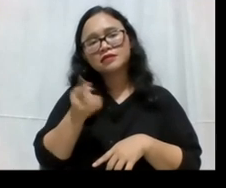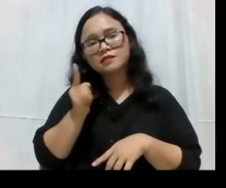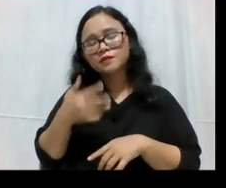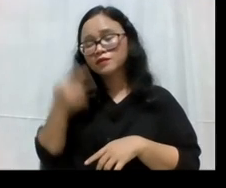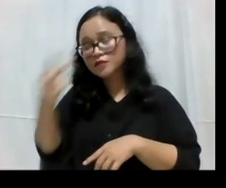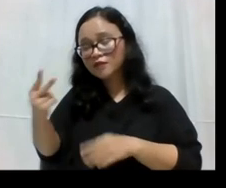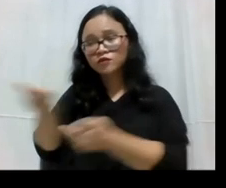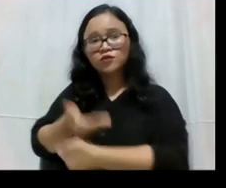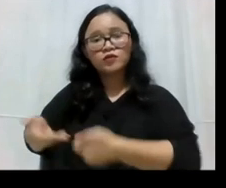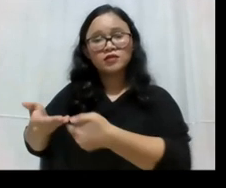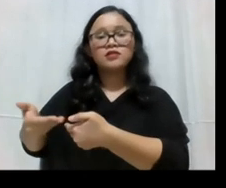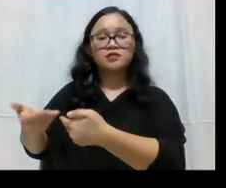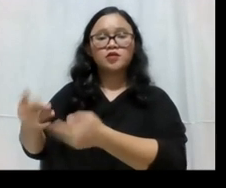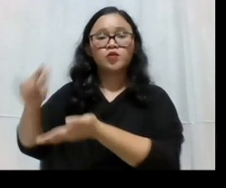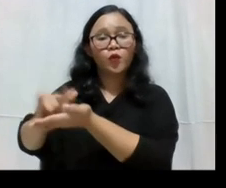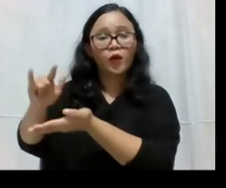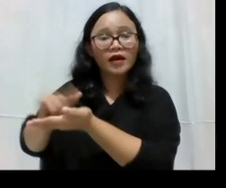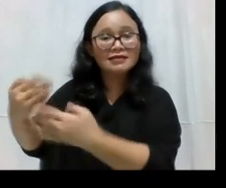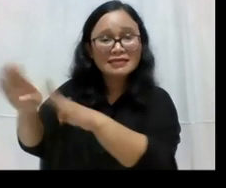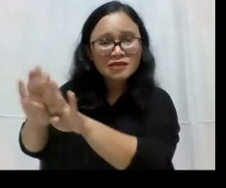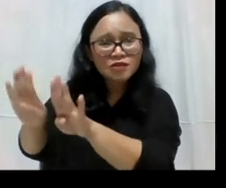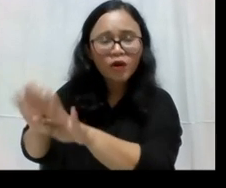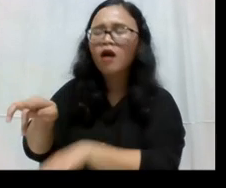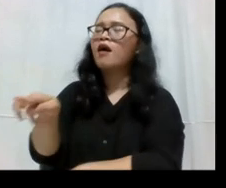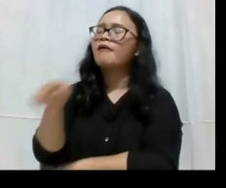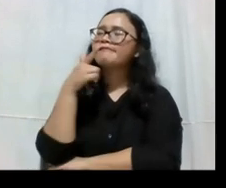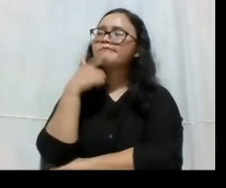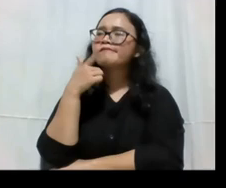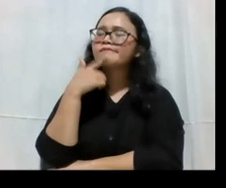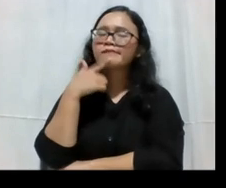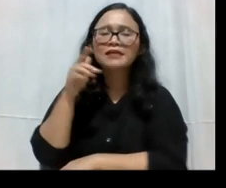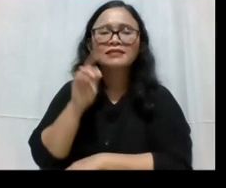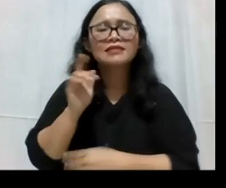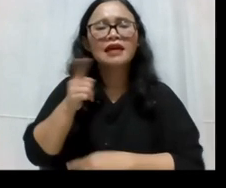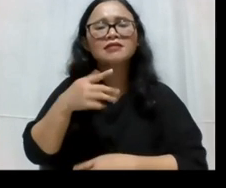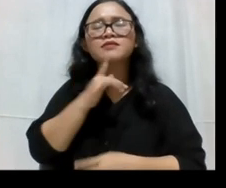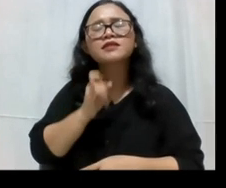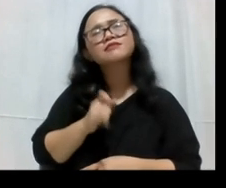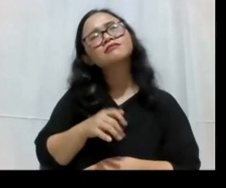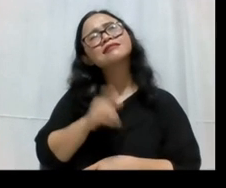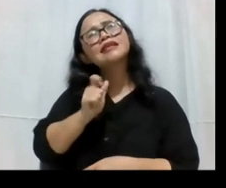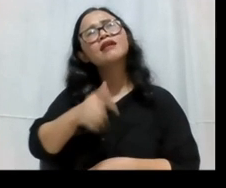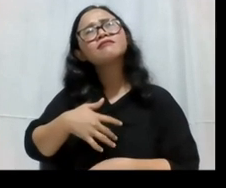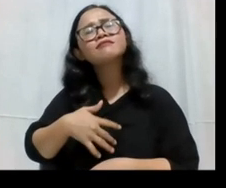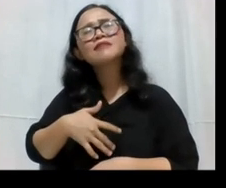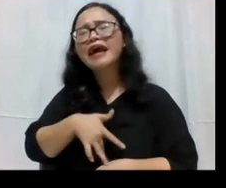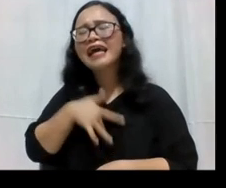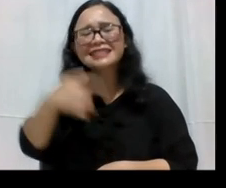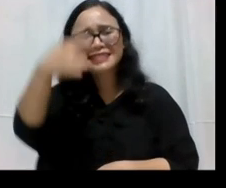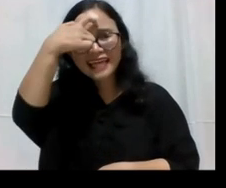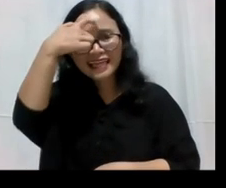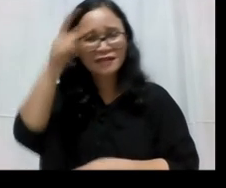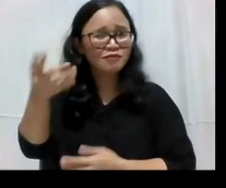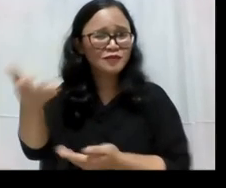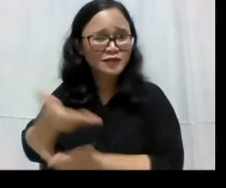in relatively a short period of time, but also I was in pain knowing how much the city had sacrificed, how